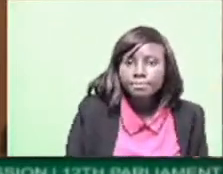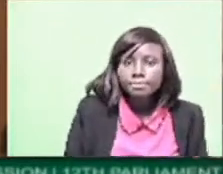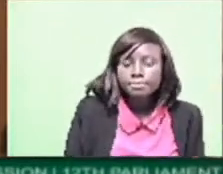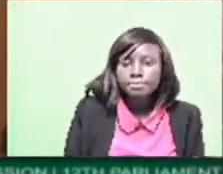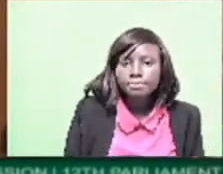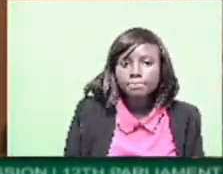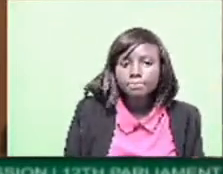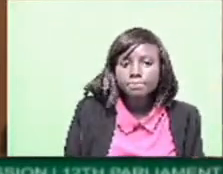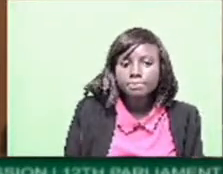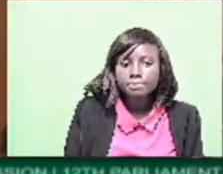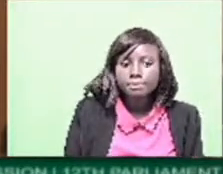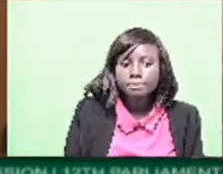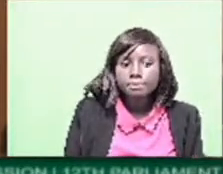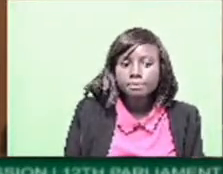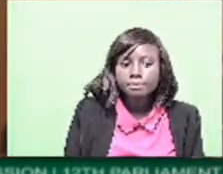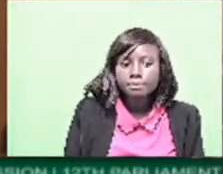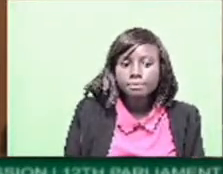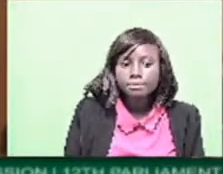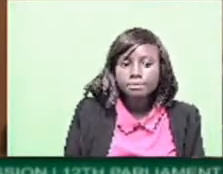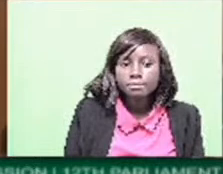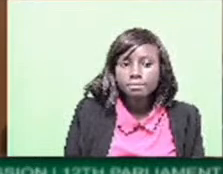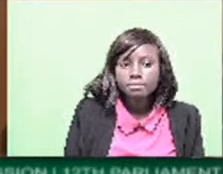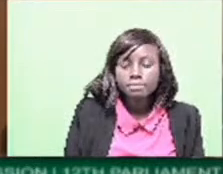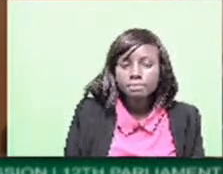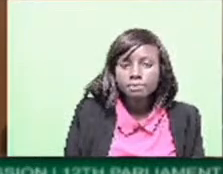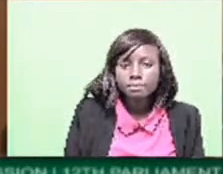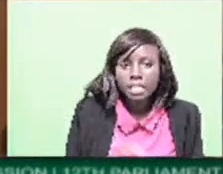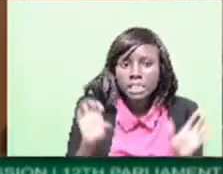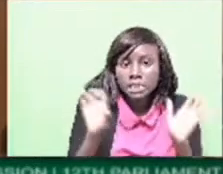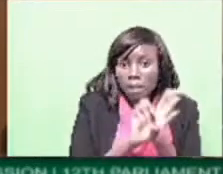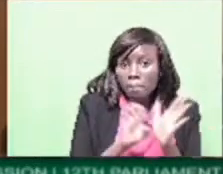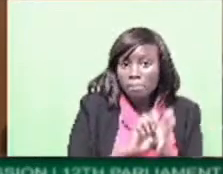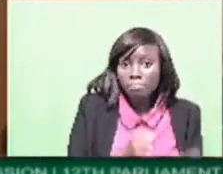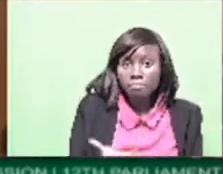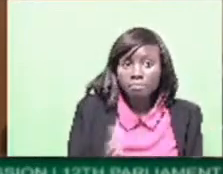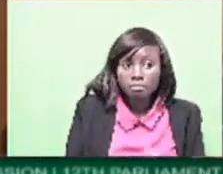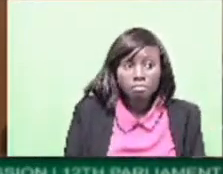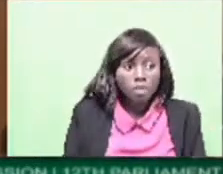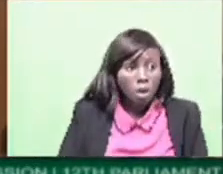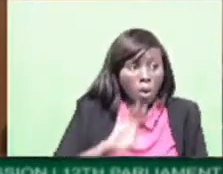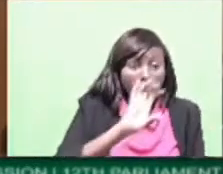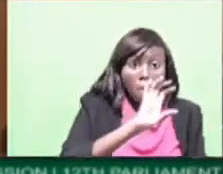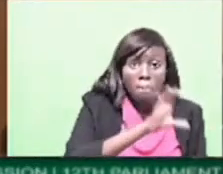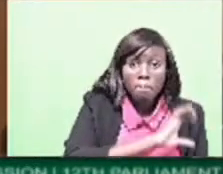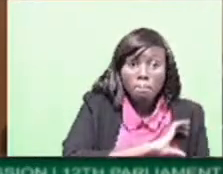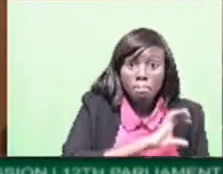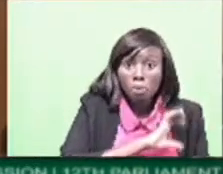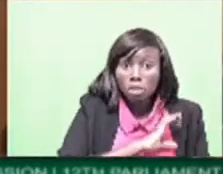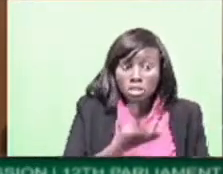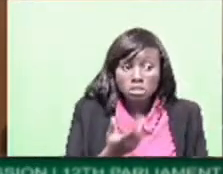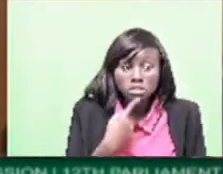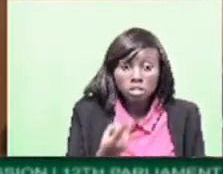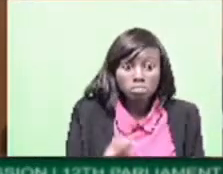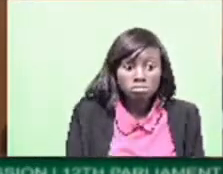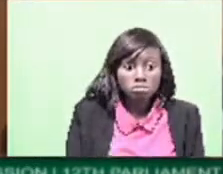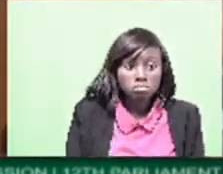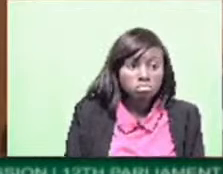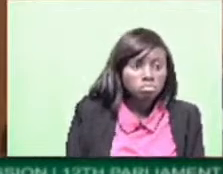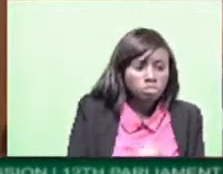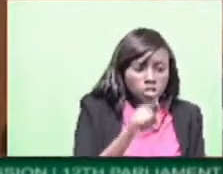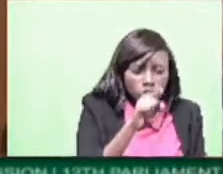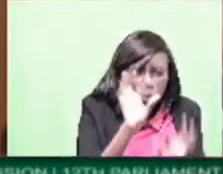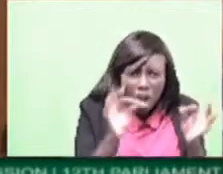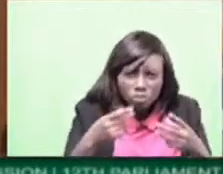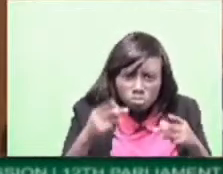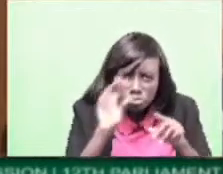you ask him your name, and he says, well, my name is Rushton Pare. How do you verify that if he doesn't have an ID? What name are you going to put